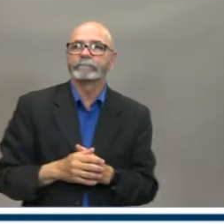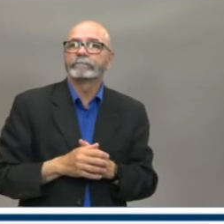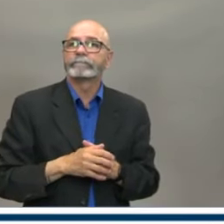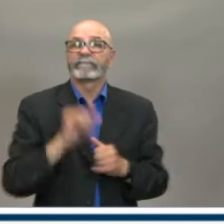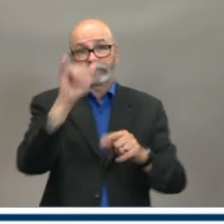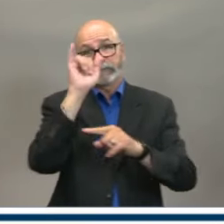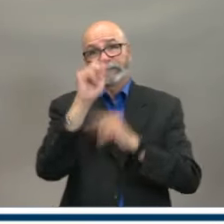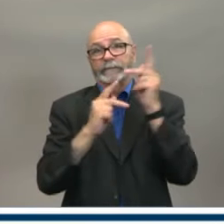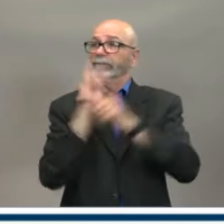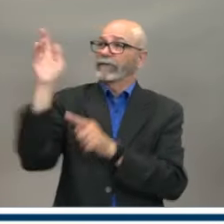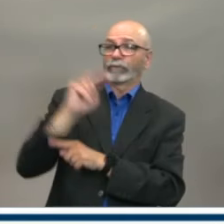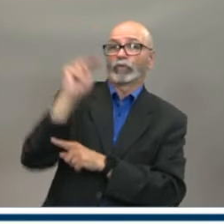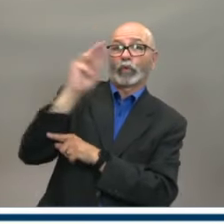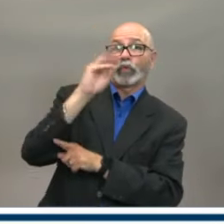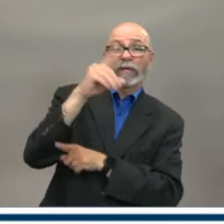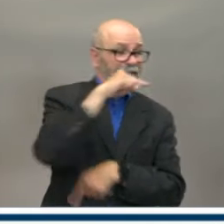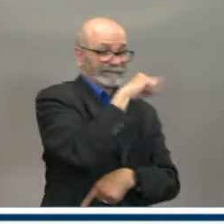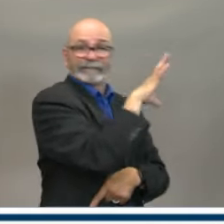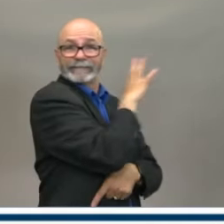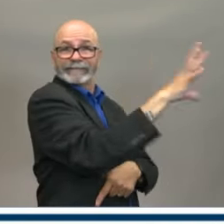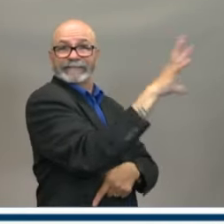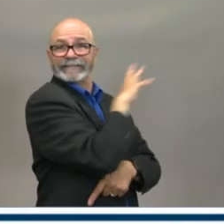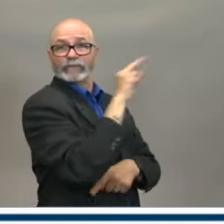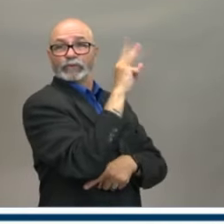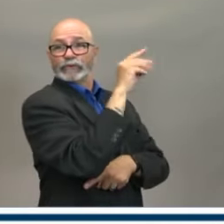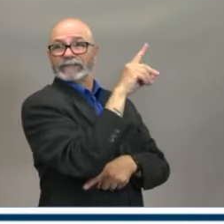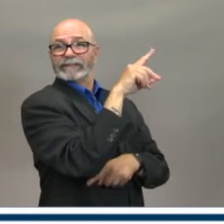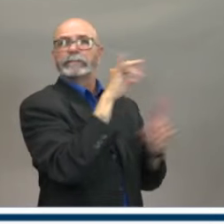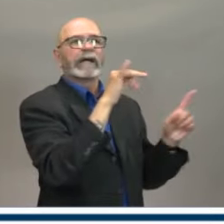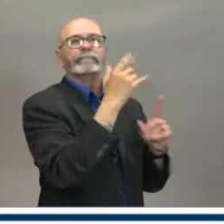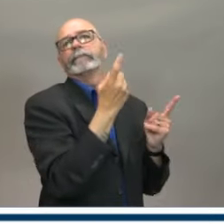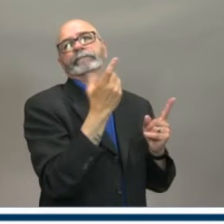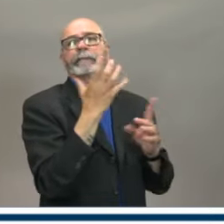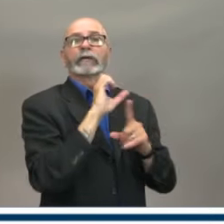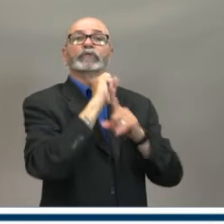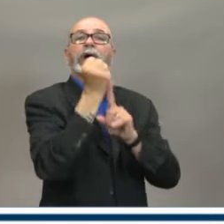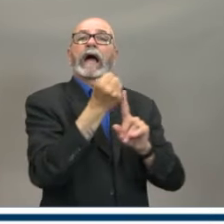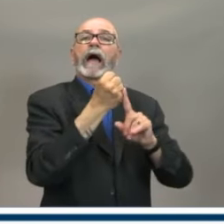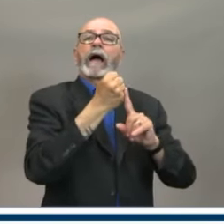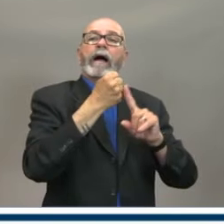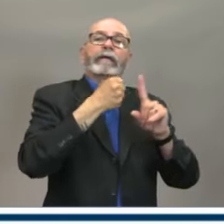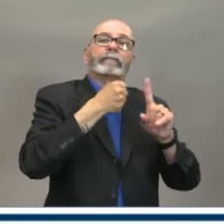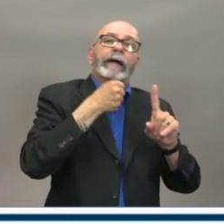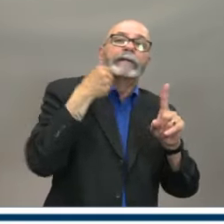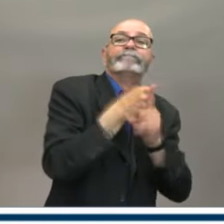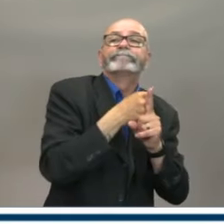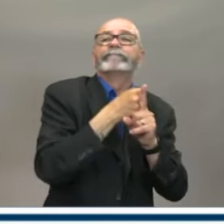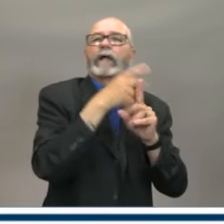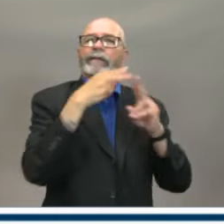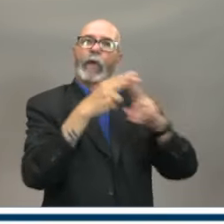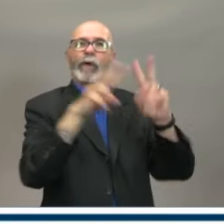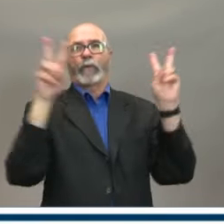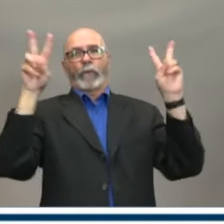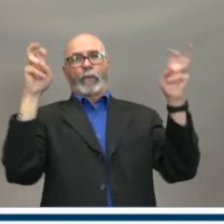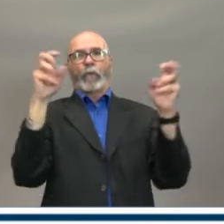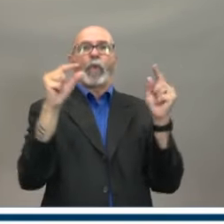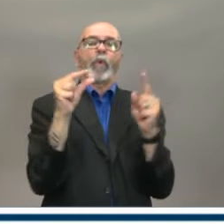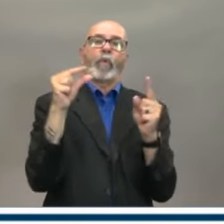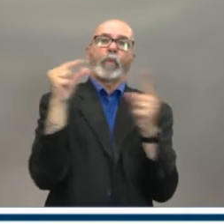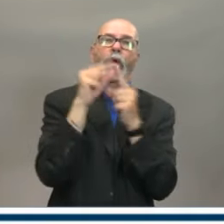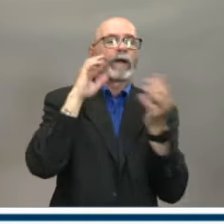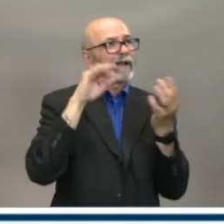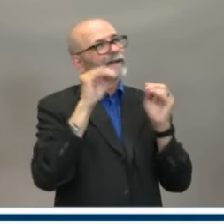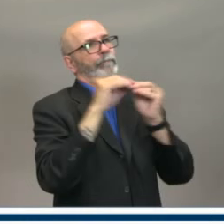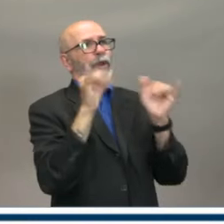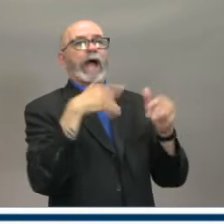be, I don't know if under control is the right word, but do we have to wait until there's a period of no cases there